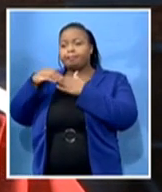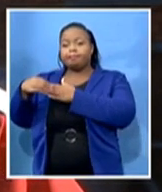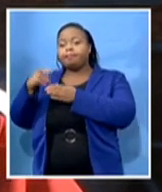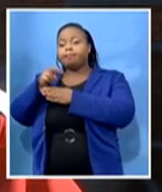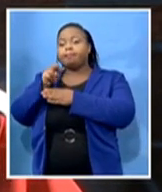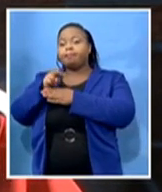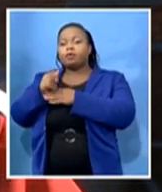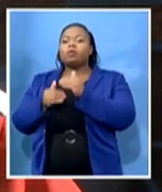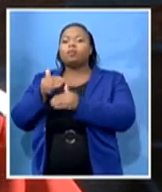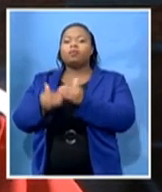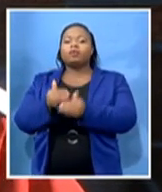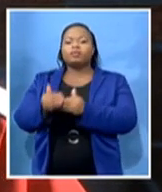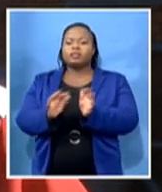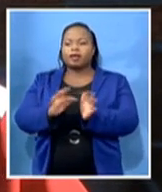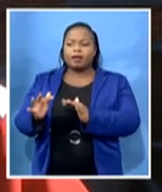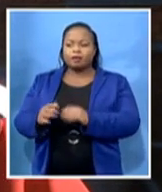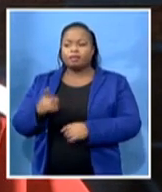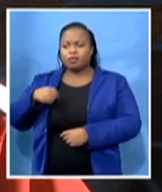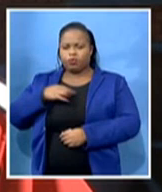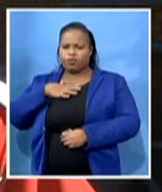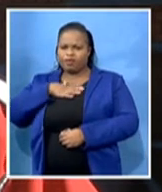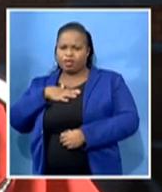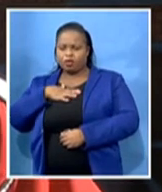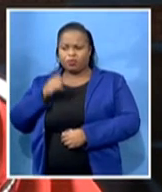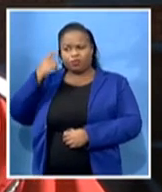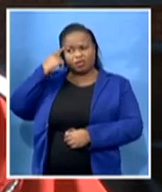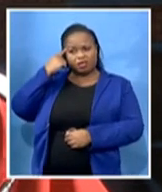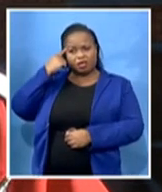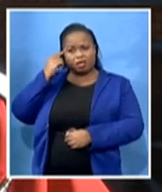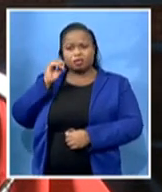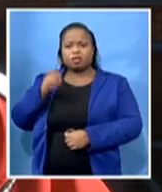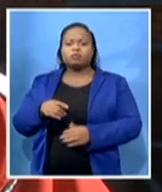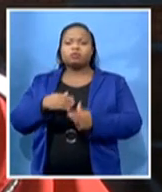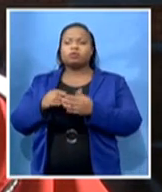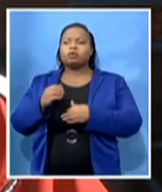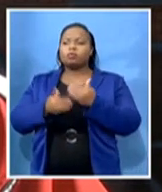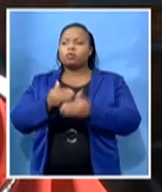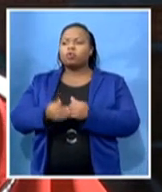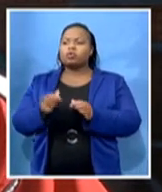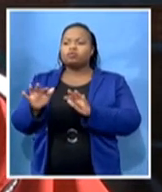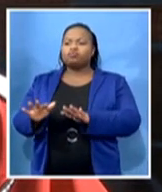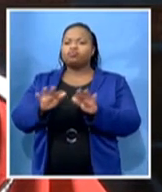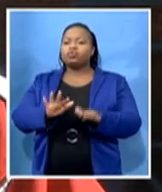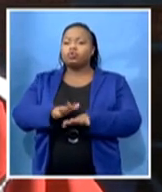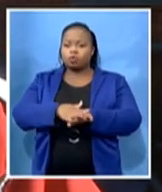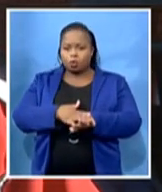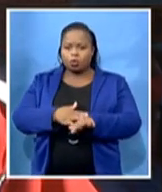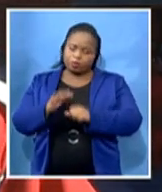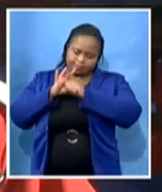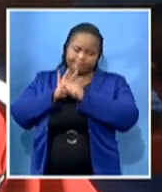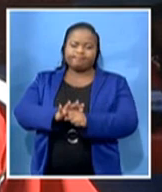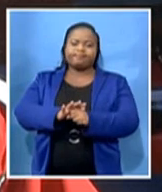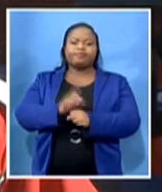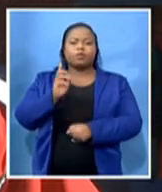think that there's a stalling of the process, we shall put the necessary pressure, because we do not agree that